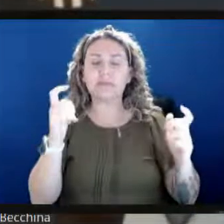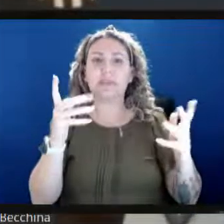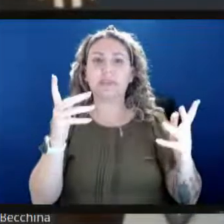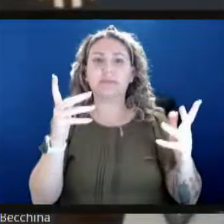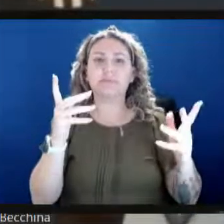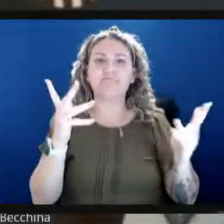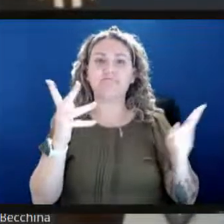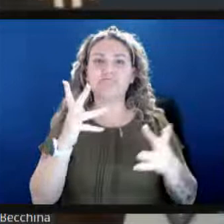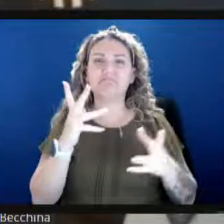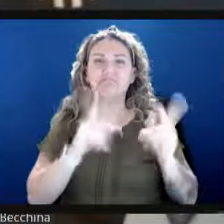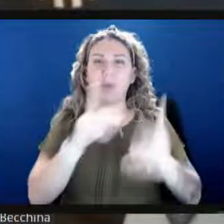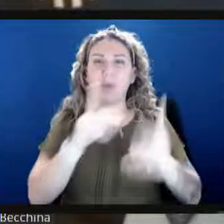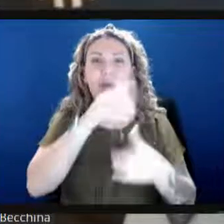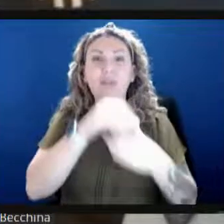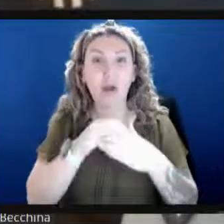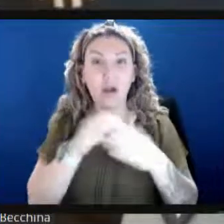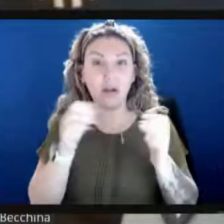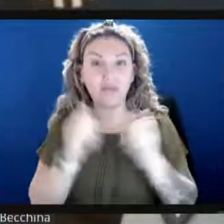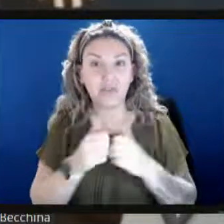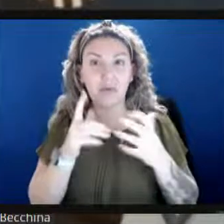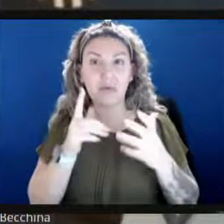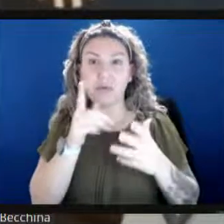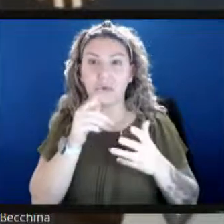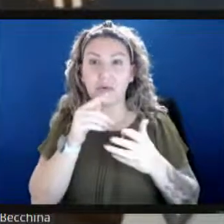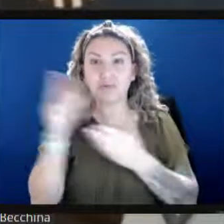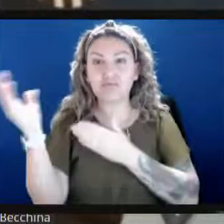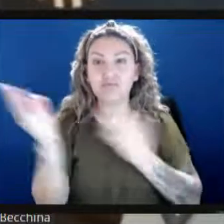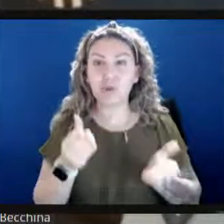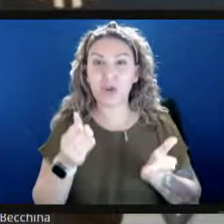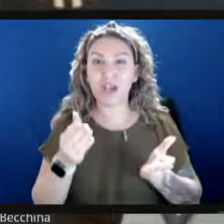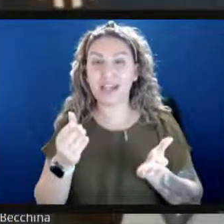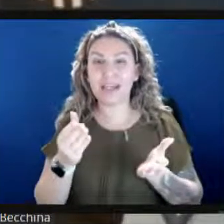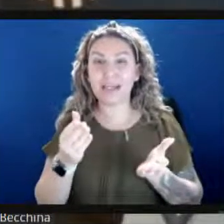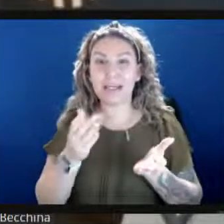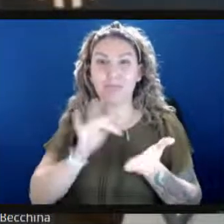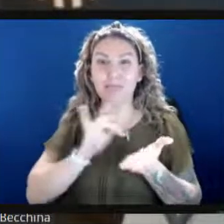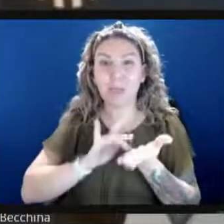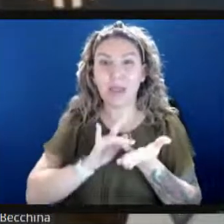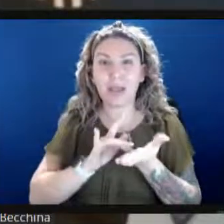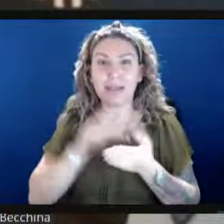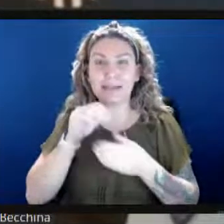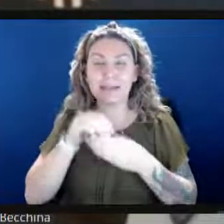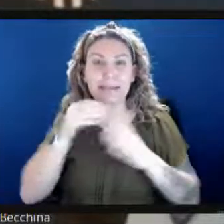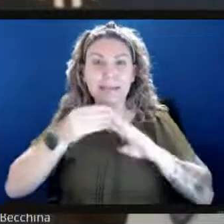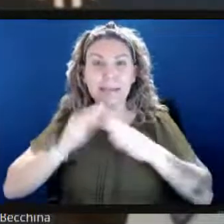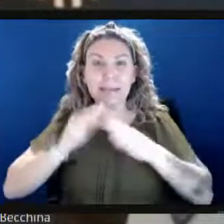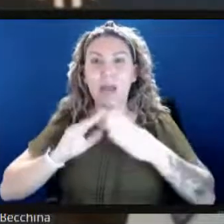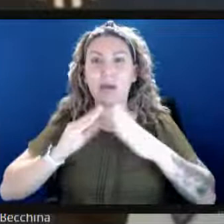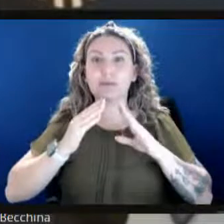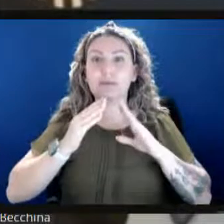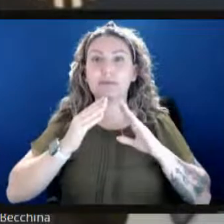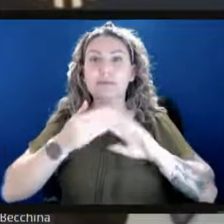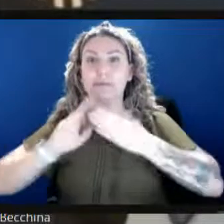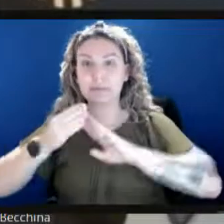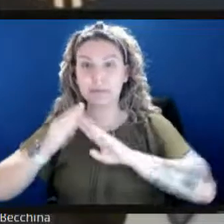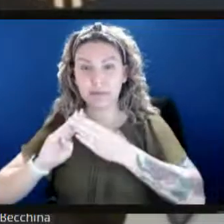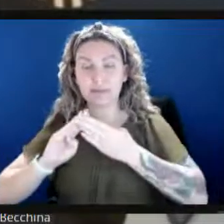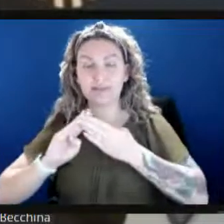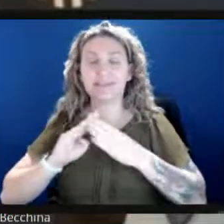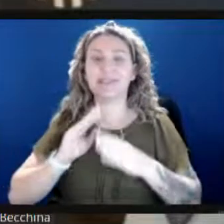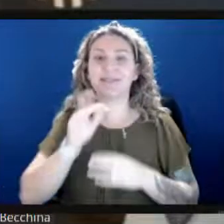type of investigations, the ones that are bringing the fentanyl into the towns and the cities, and not the personal